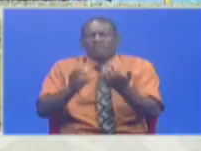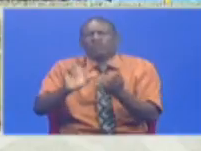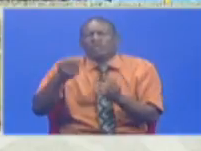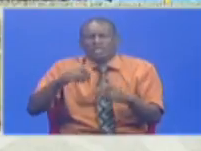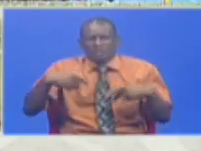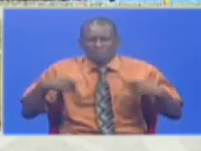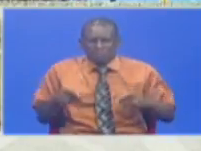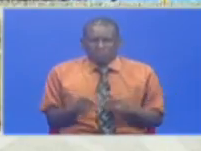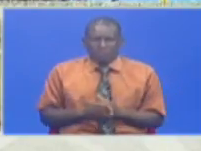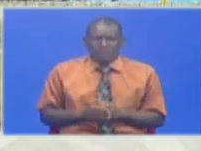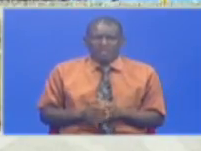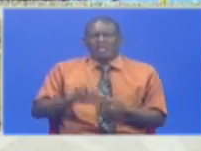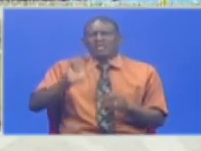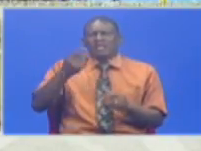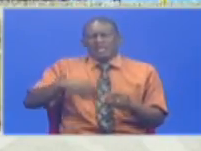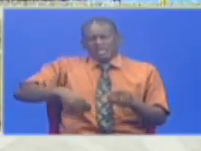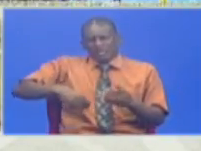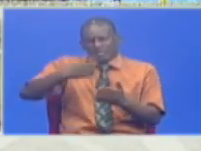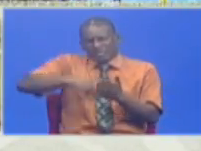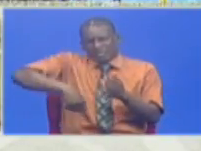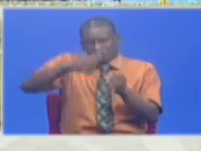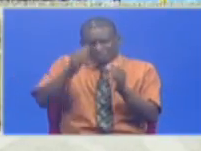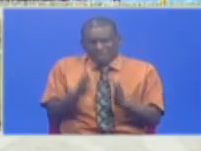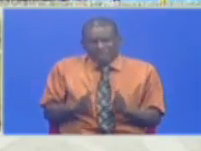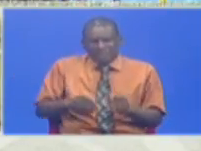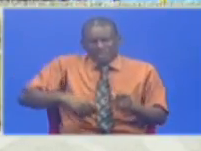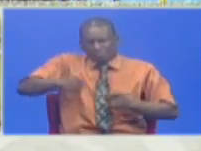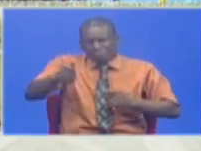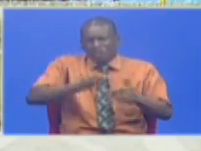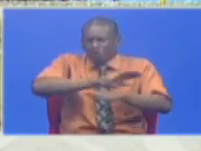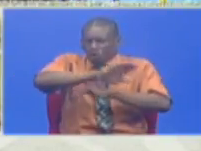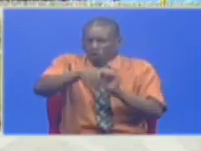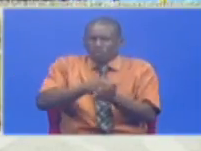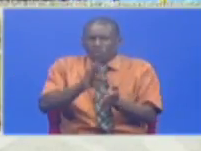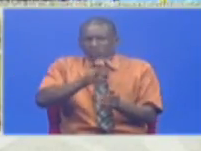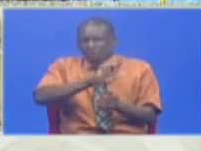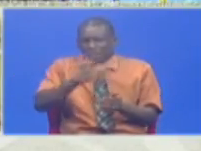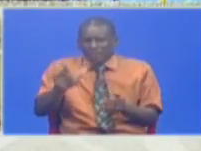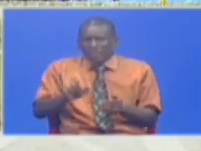citizens. The Kenyan taxpayer is footing that bill. Leila Mohammed,